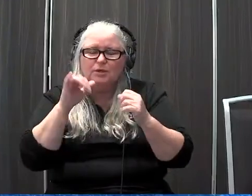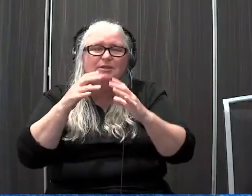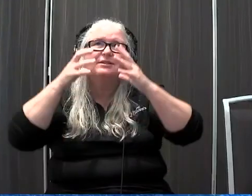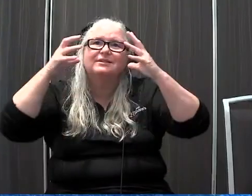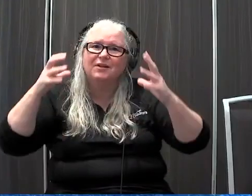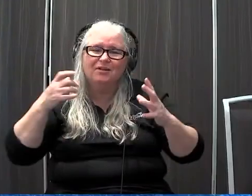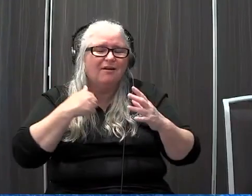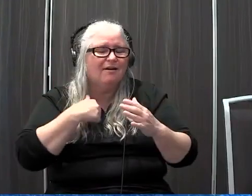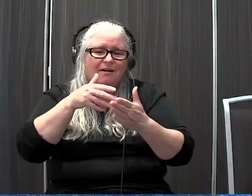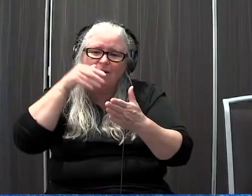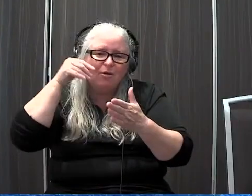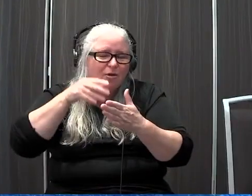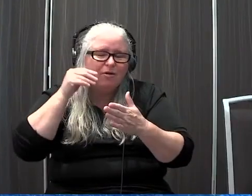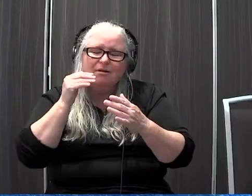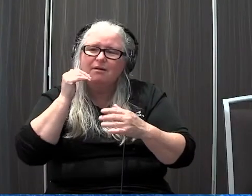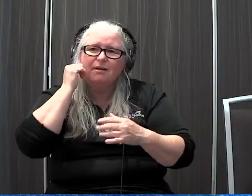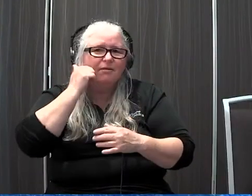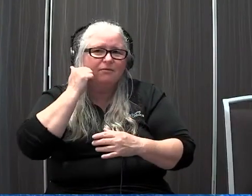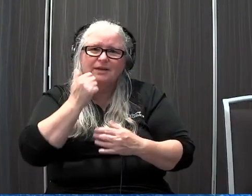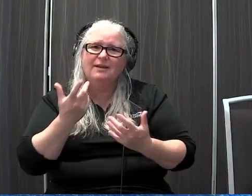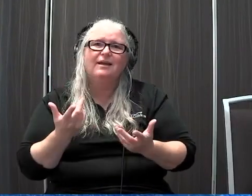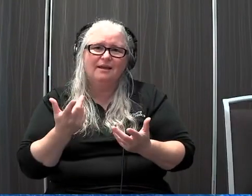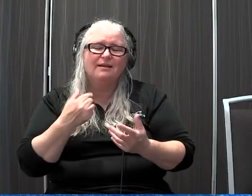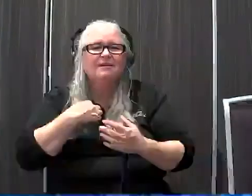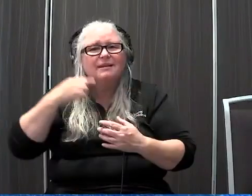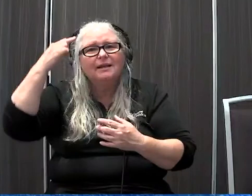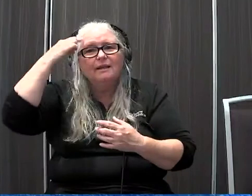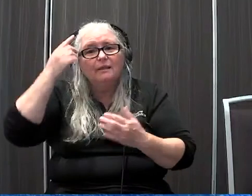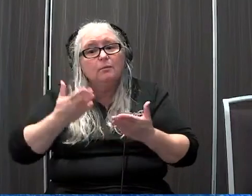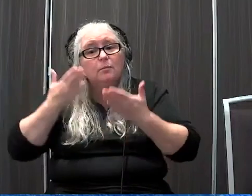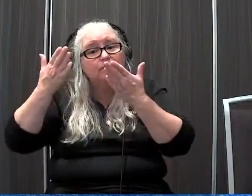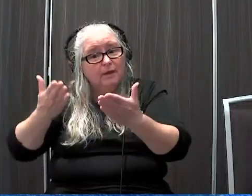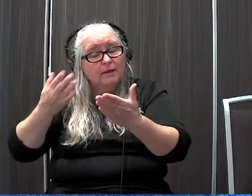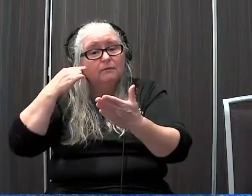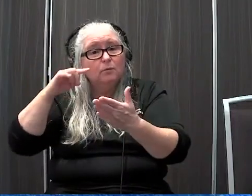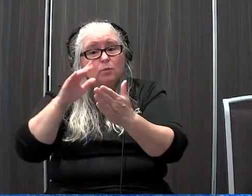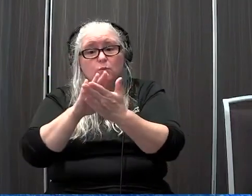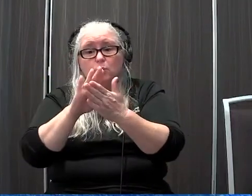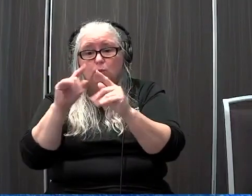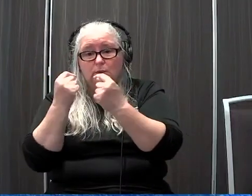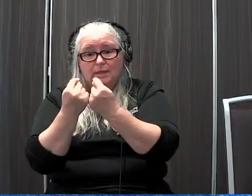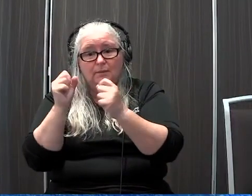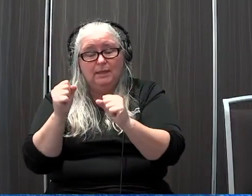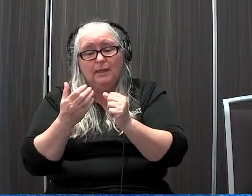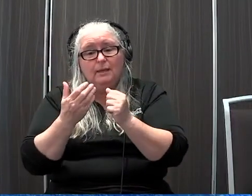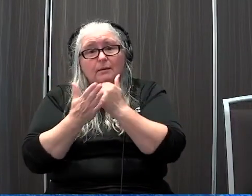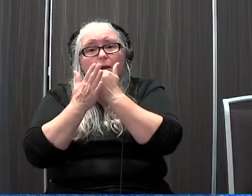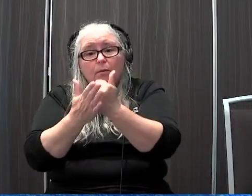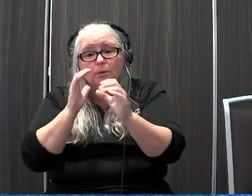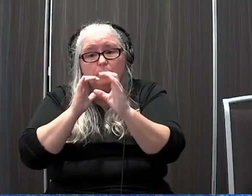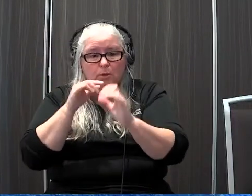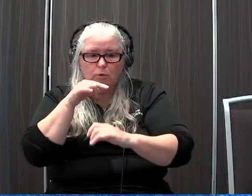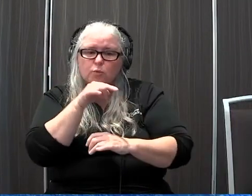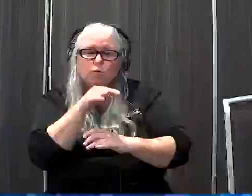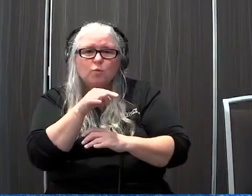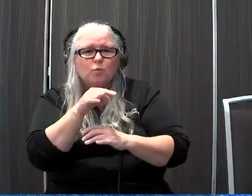day. So I think that providing this to the school team can really help communicate that you are a valuable team member, you have a lot of information